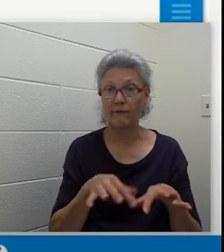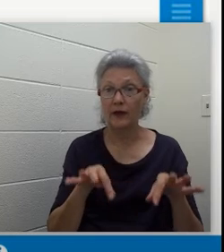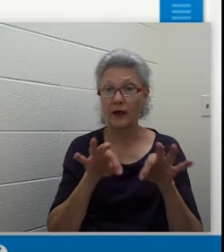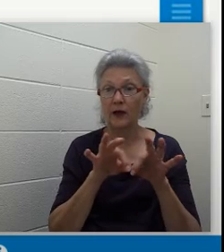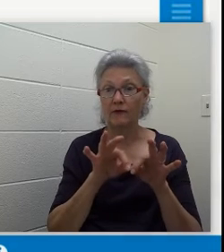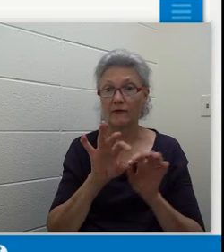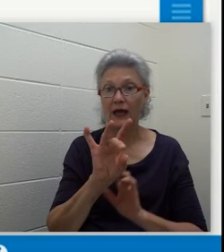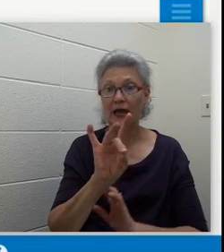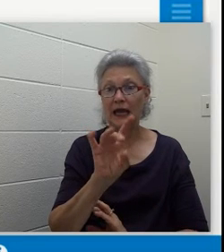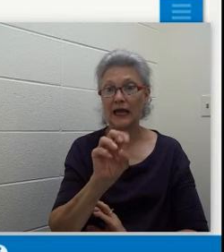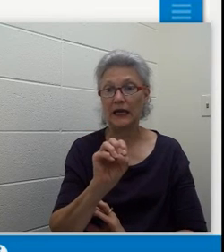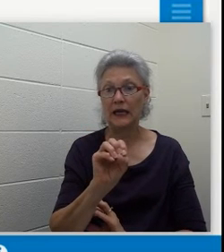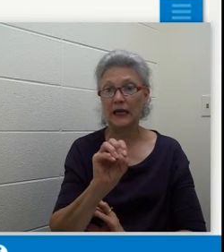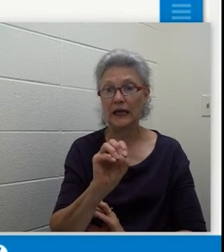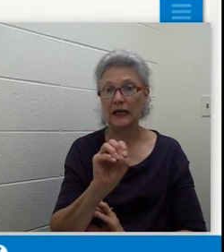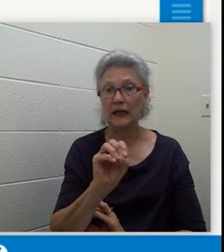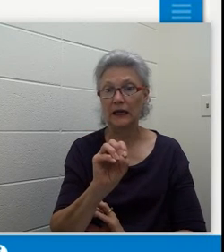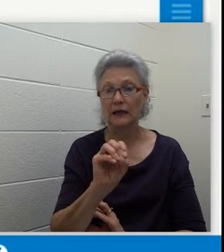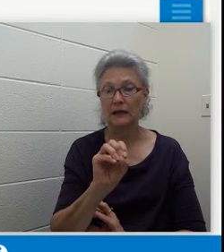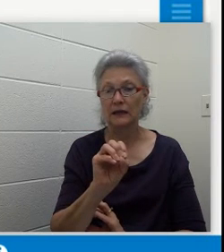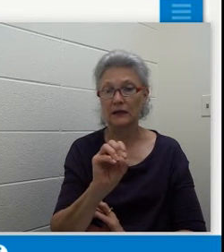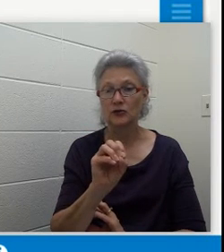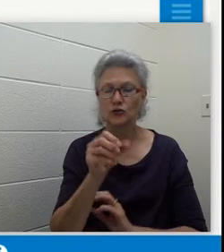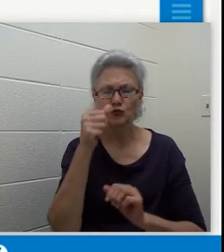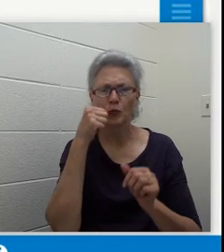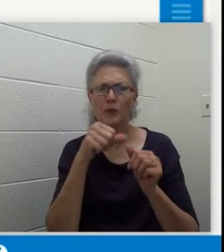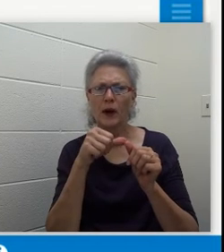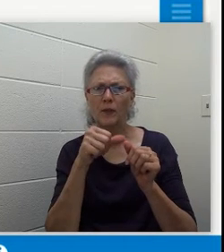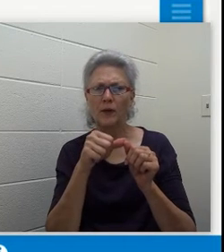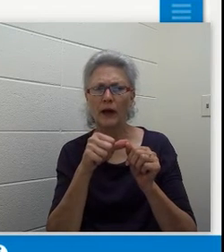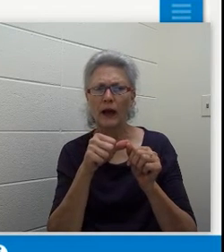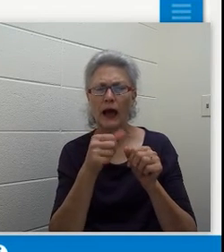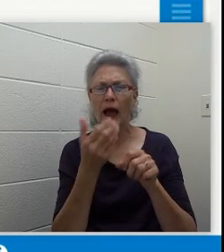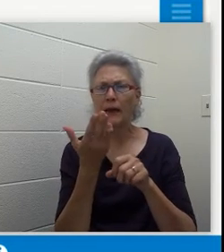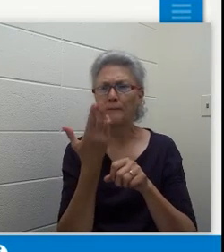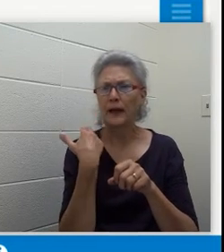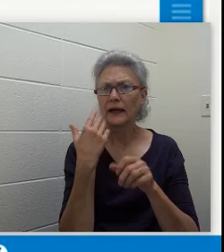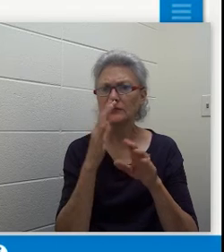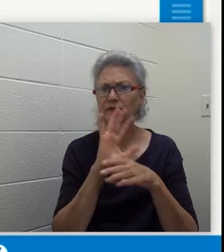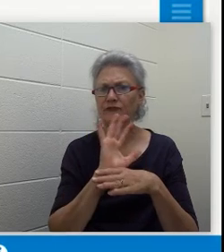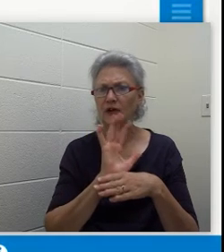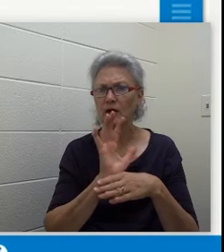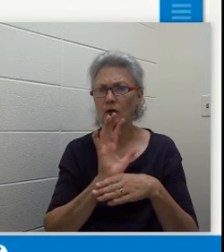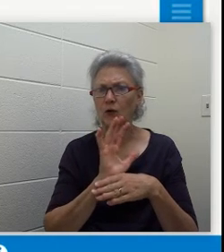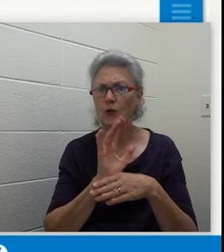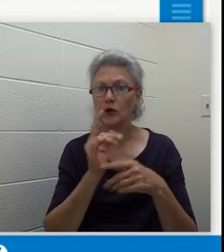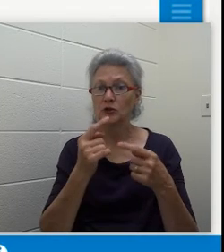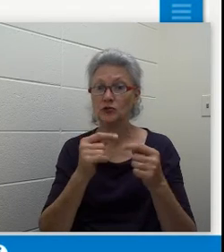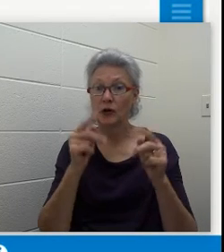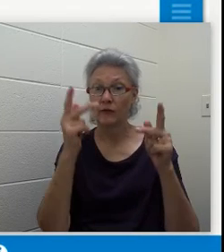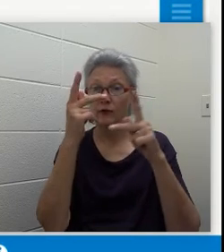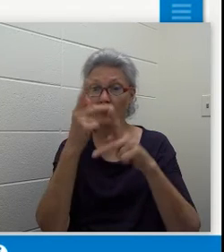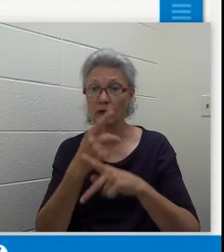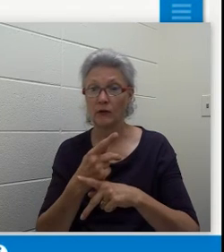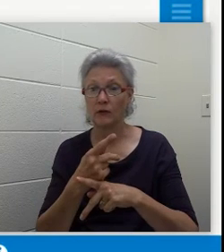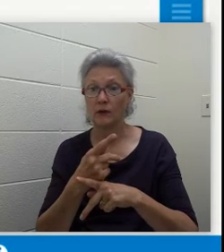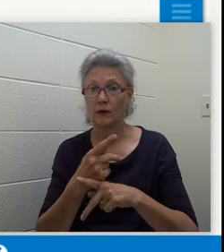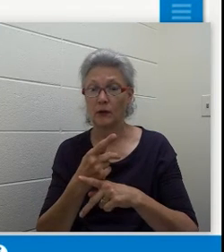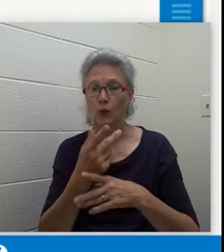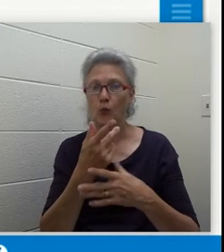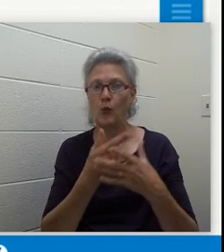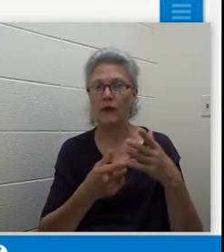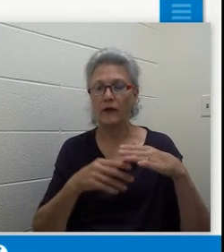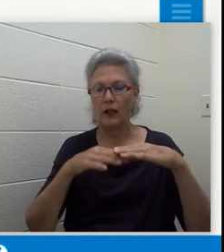of 80. So remember in our last video, we tried to figure out what